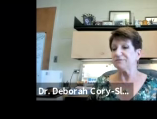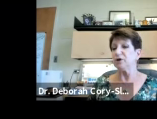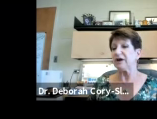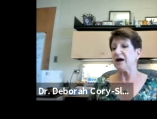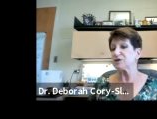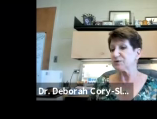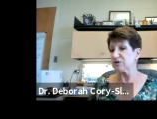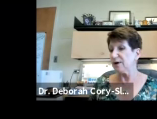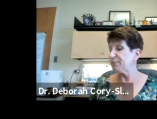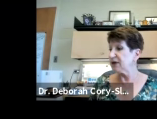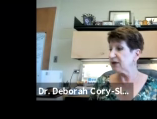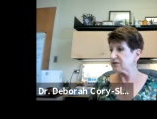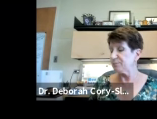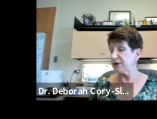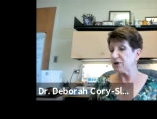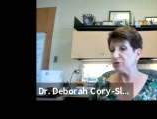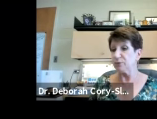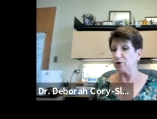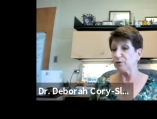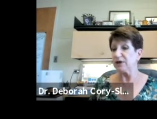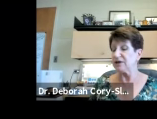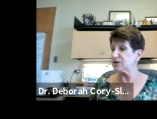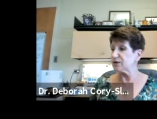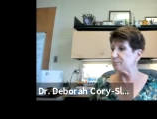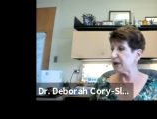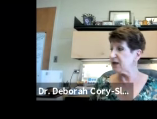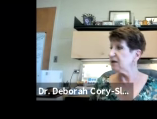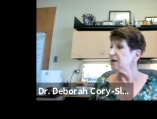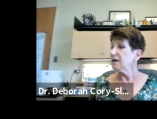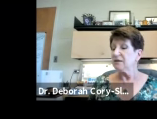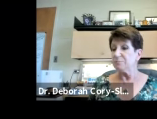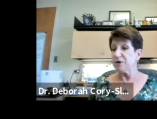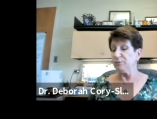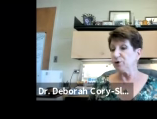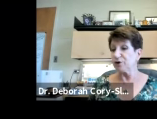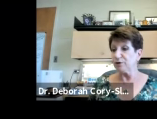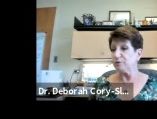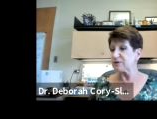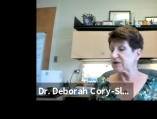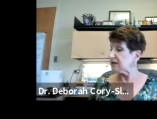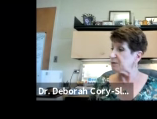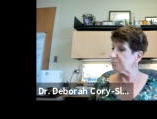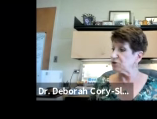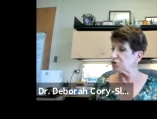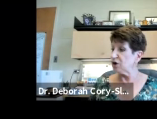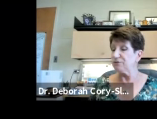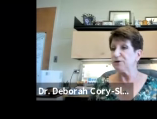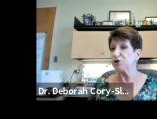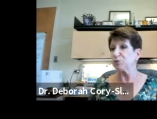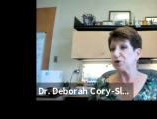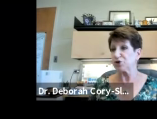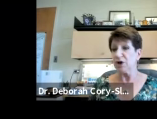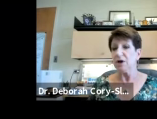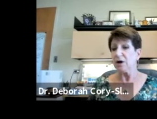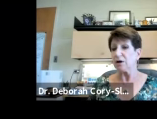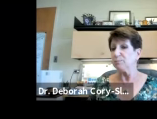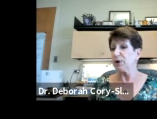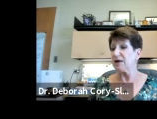making felt hats was dumping methylmercury into the bay. That methylmercury was taken up by shellfish,